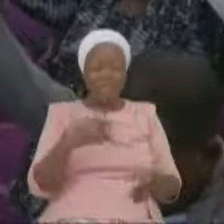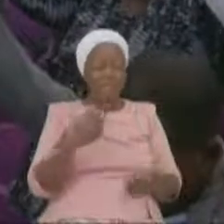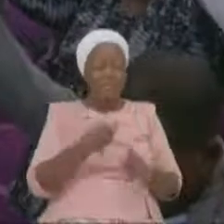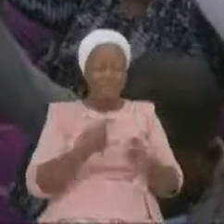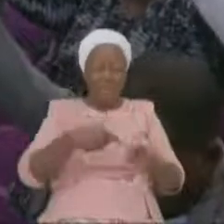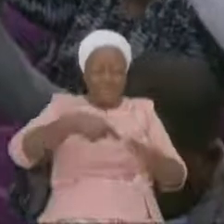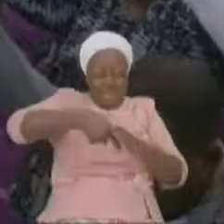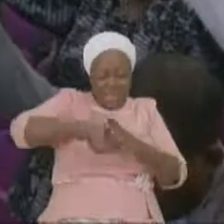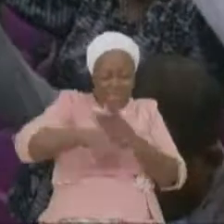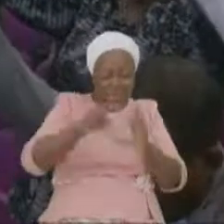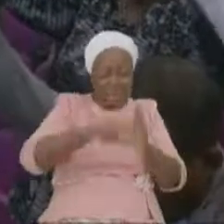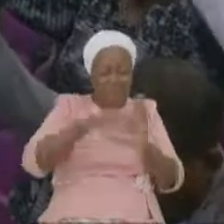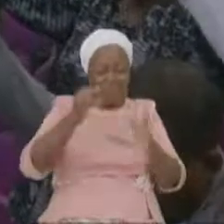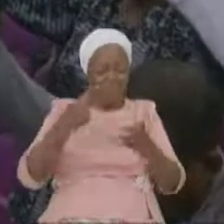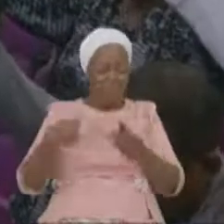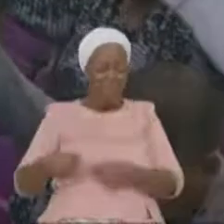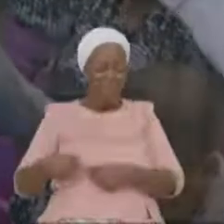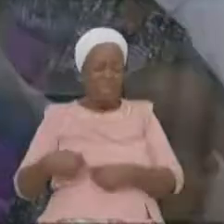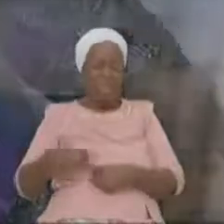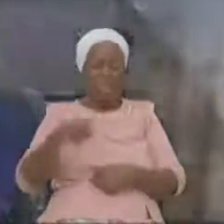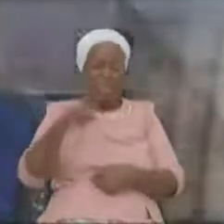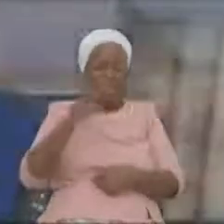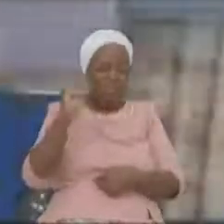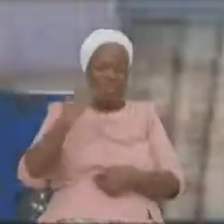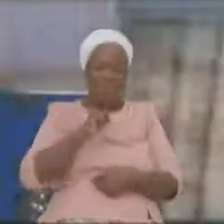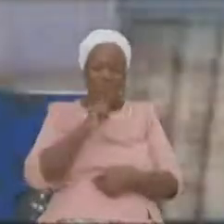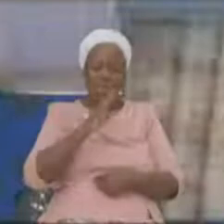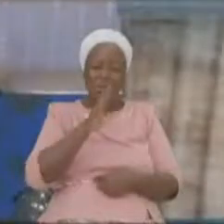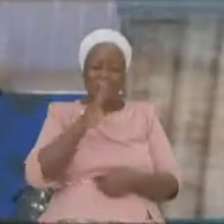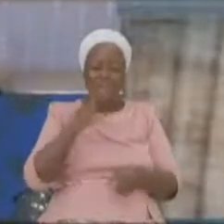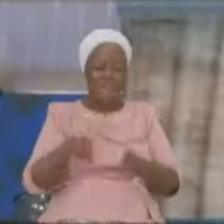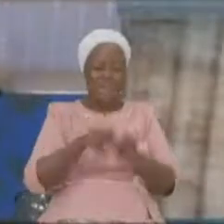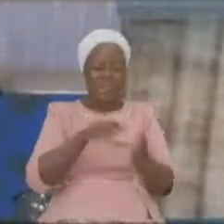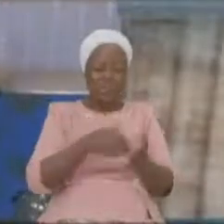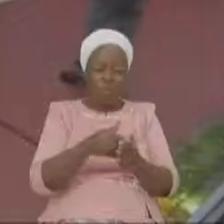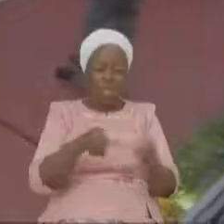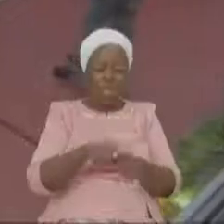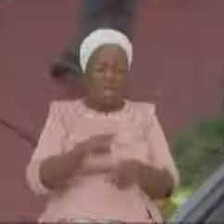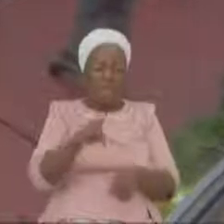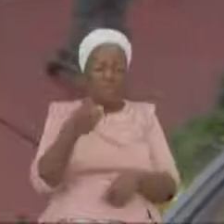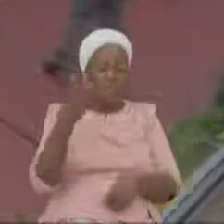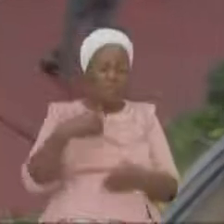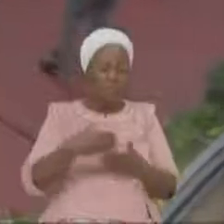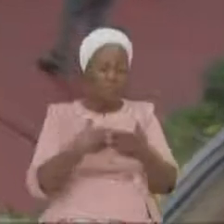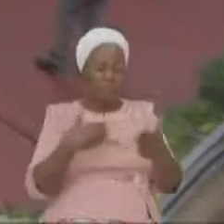heart, you will not be as weak as you were before.